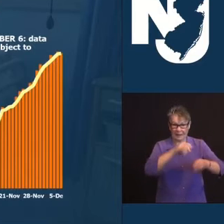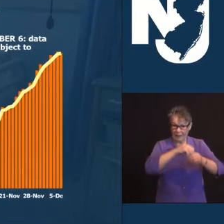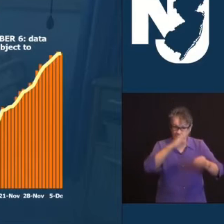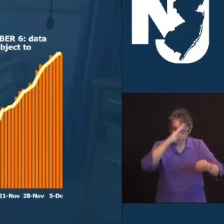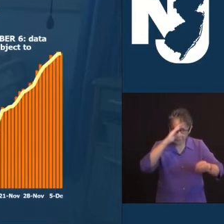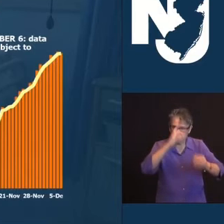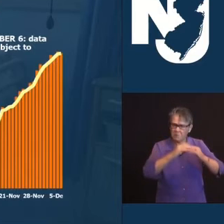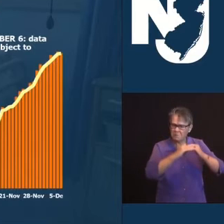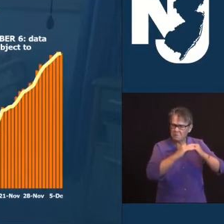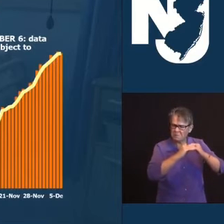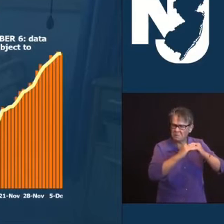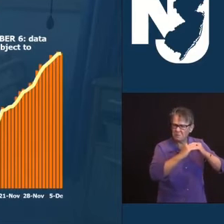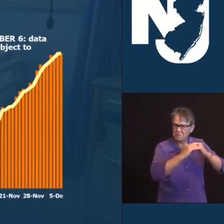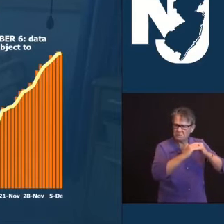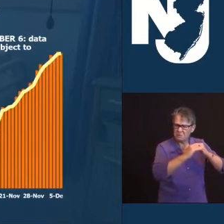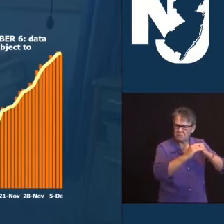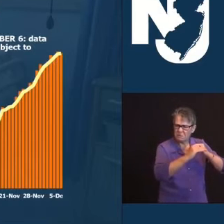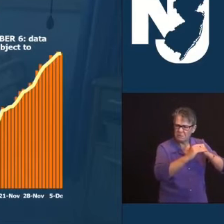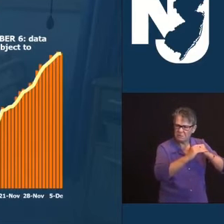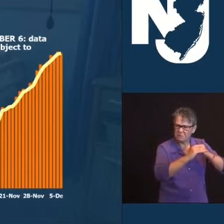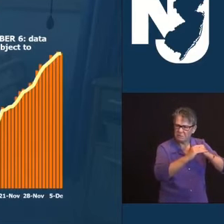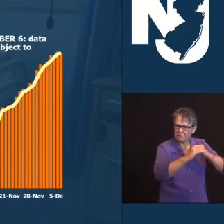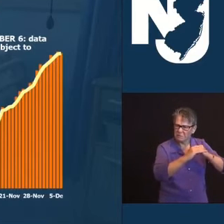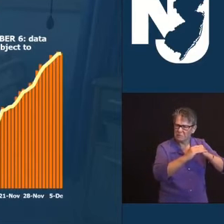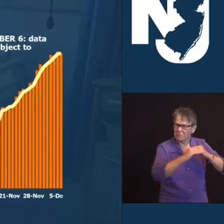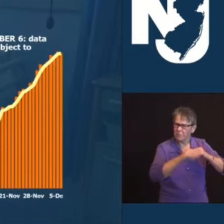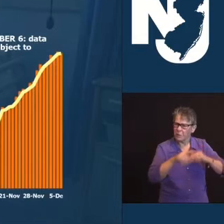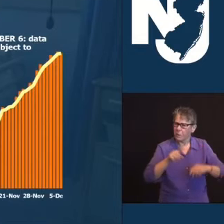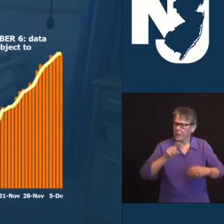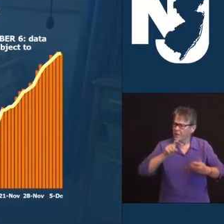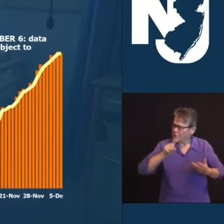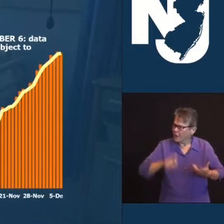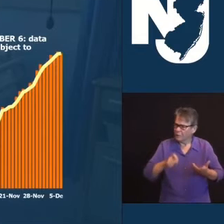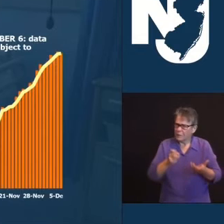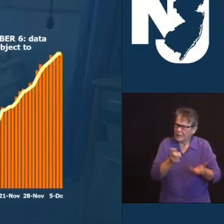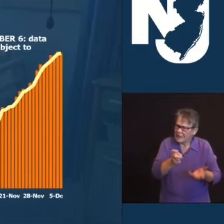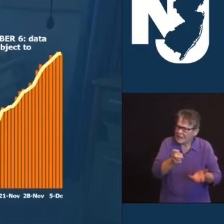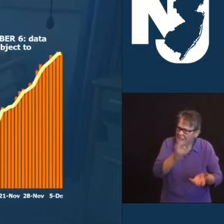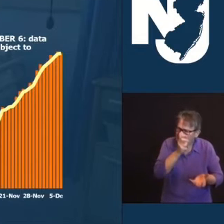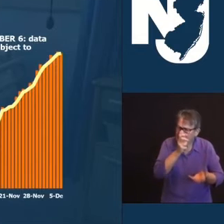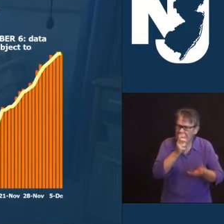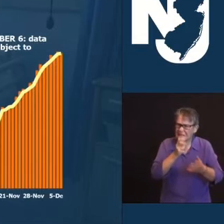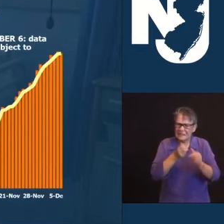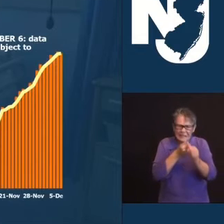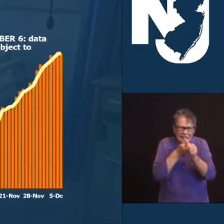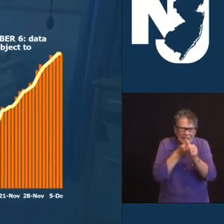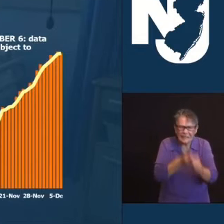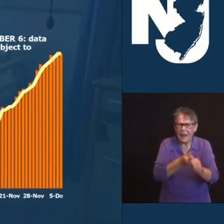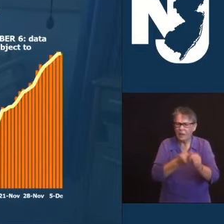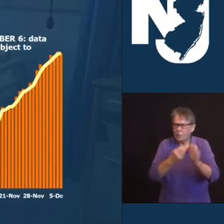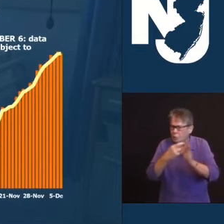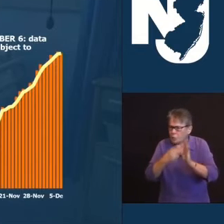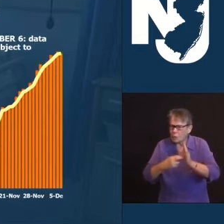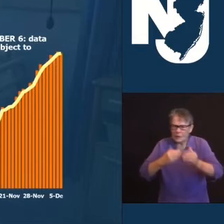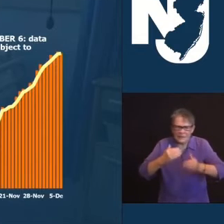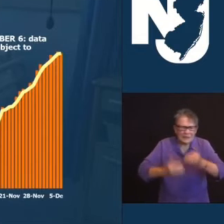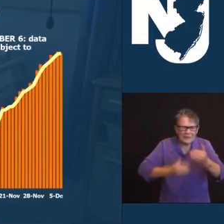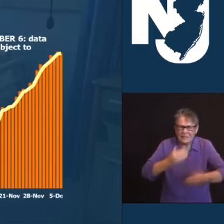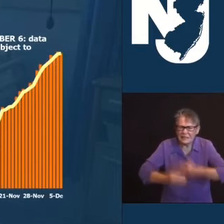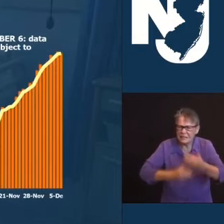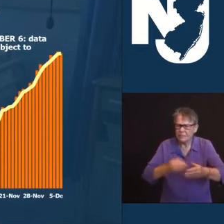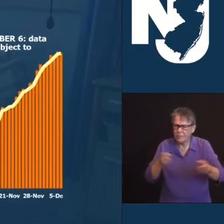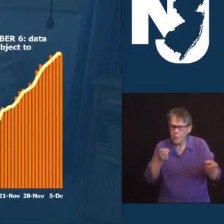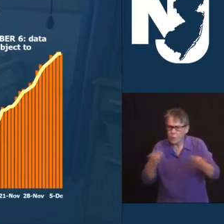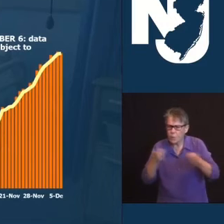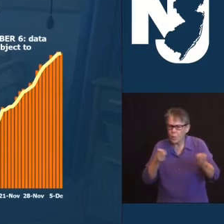remain extra vigilant. With the increase in positive tests on Friday and through the weekend, we have to expect that some percentage will